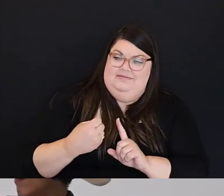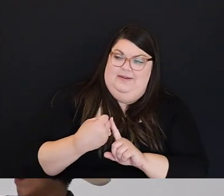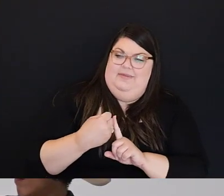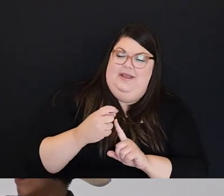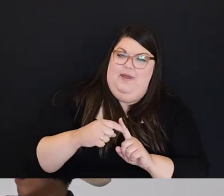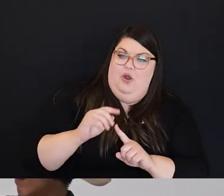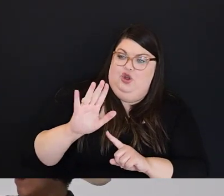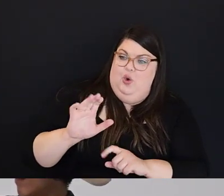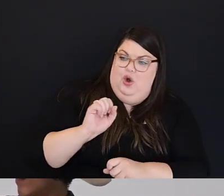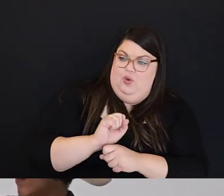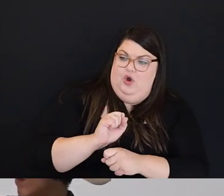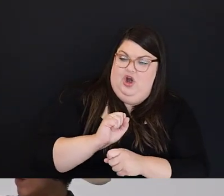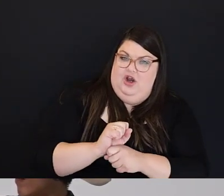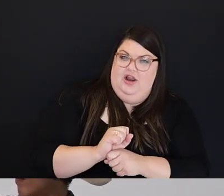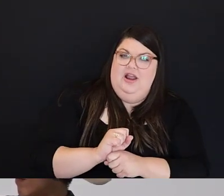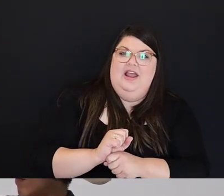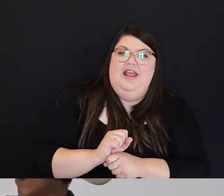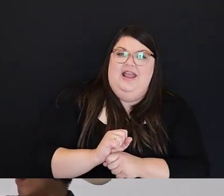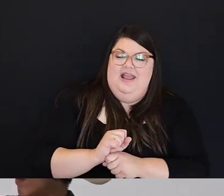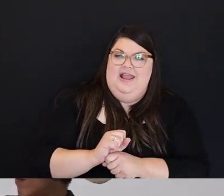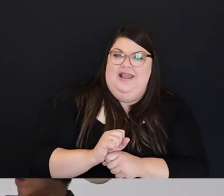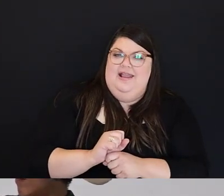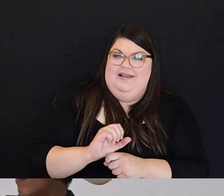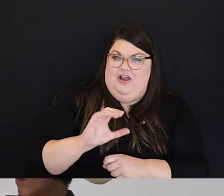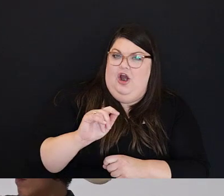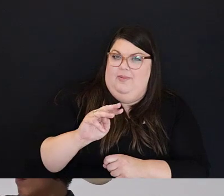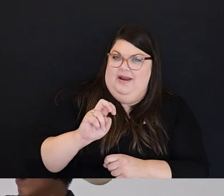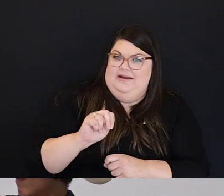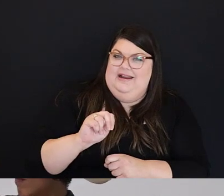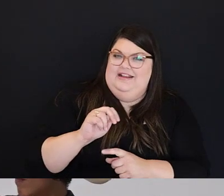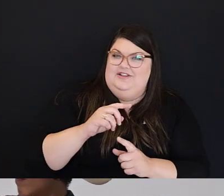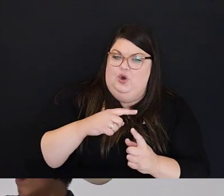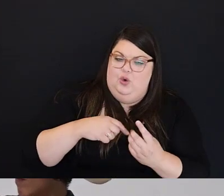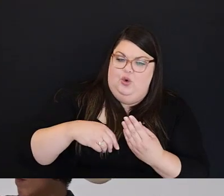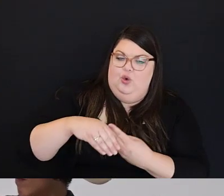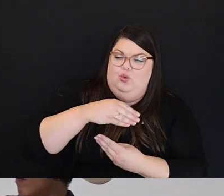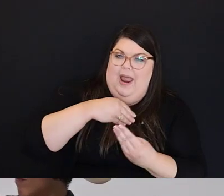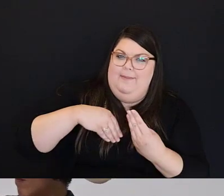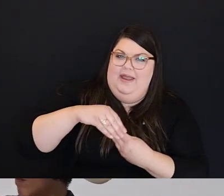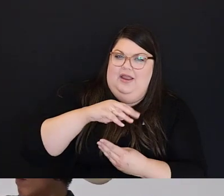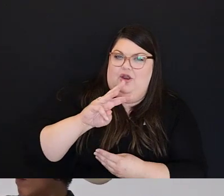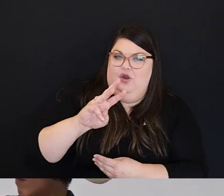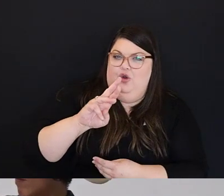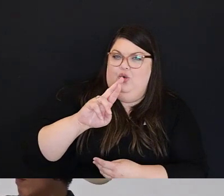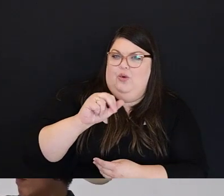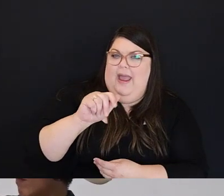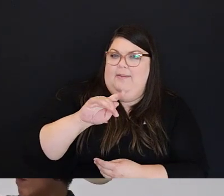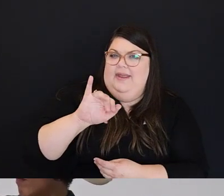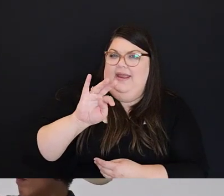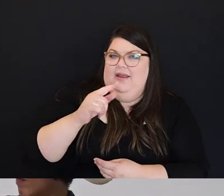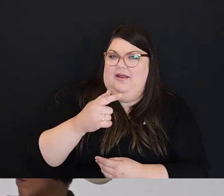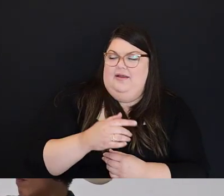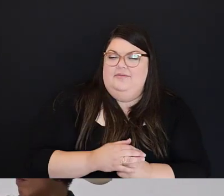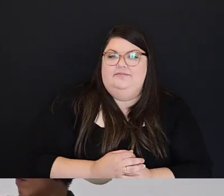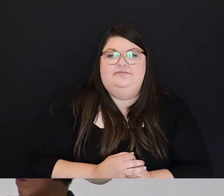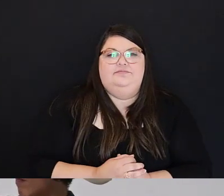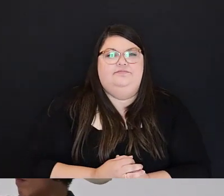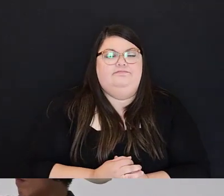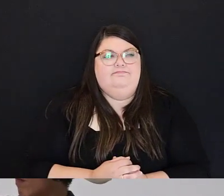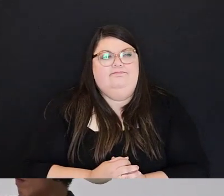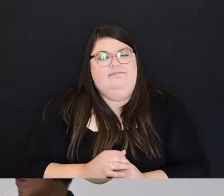wrapping. Because there's so much wrapping that happens. You know, even like the books which, you know, there's this really